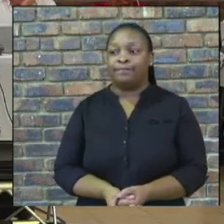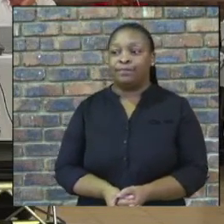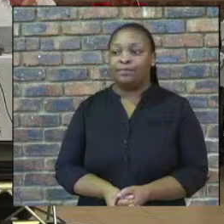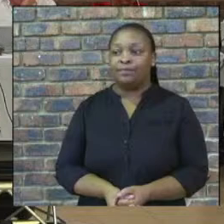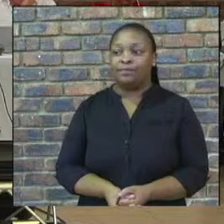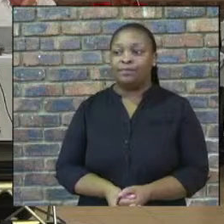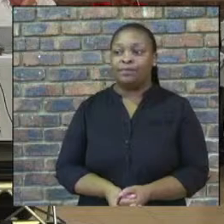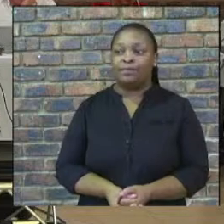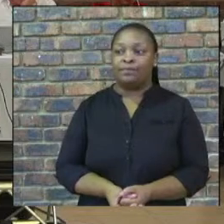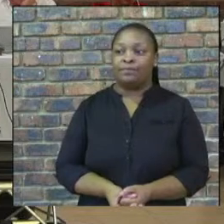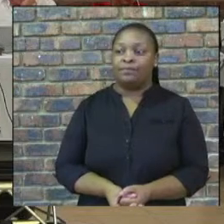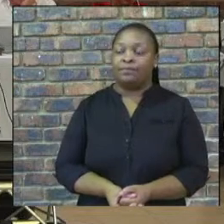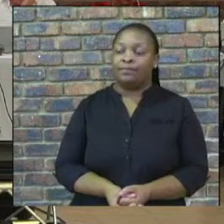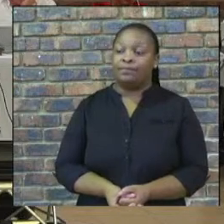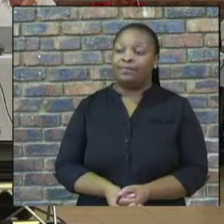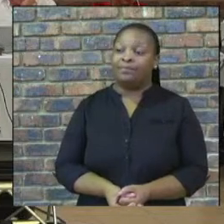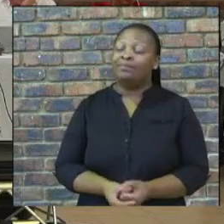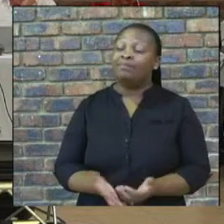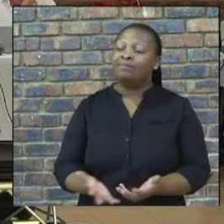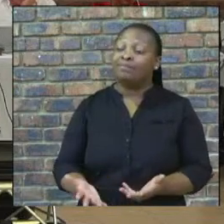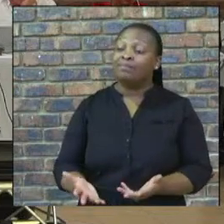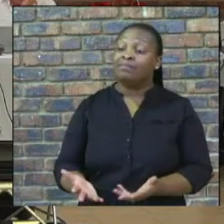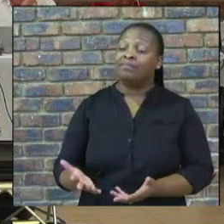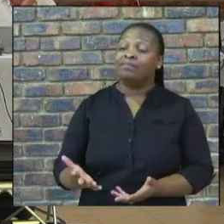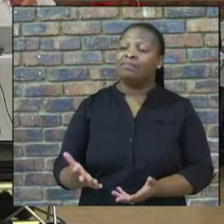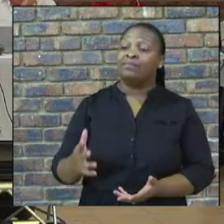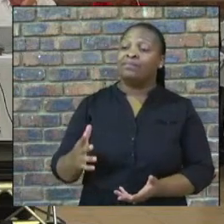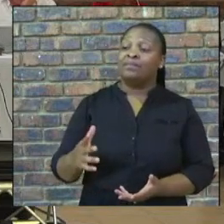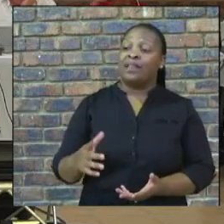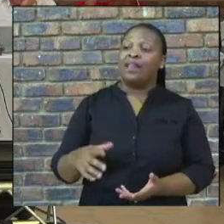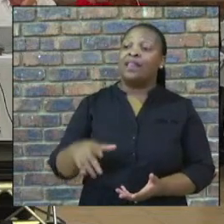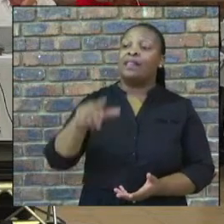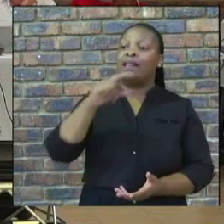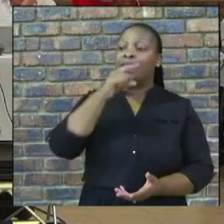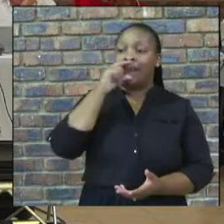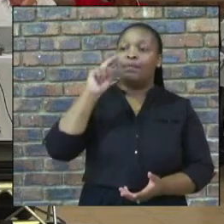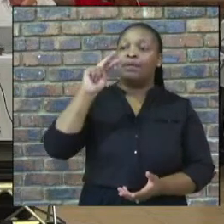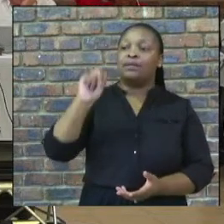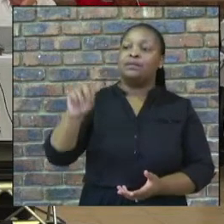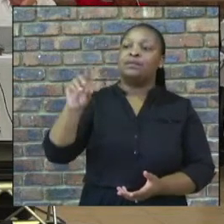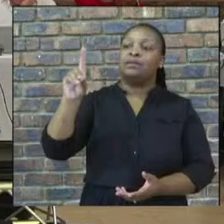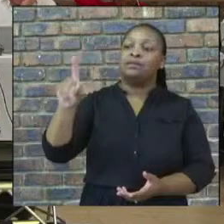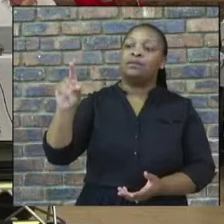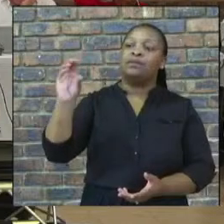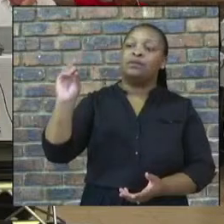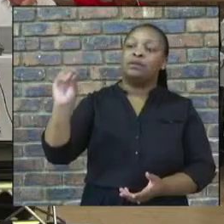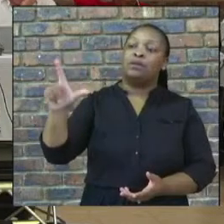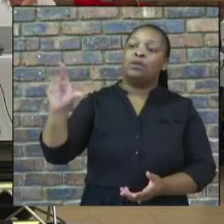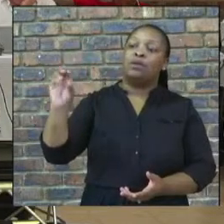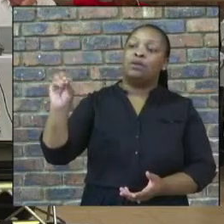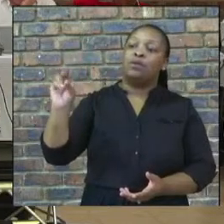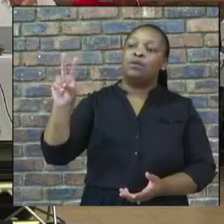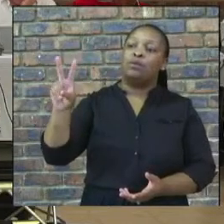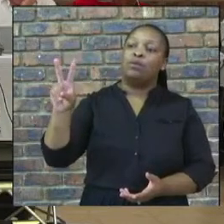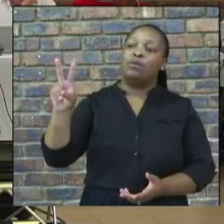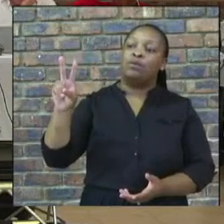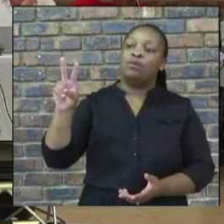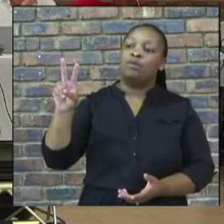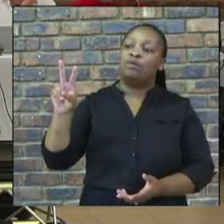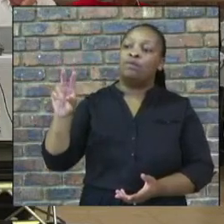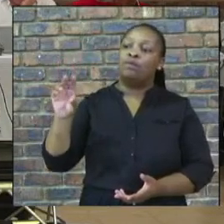omele iECD Center yase Mountain View ophinde abe ngumfundisi.